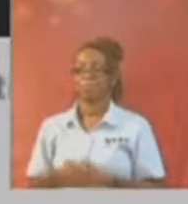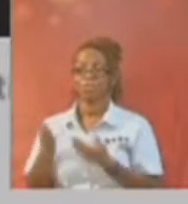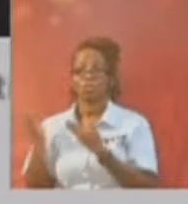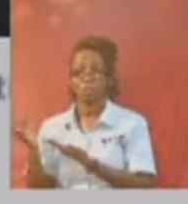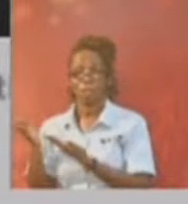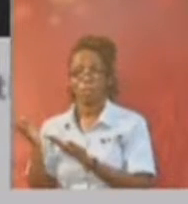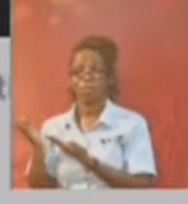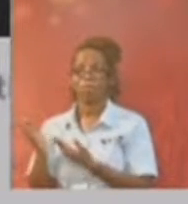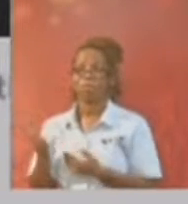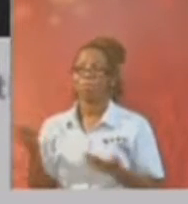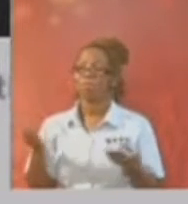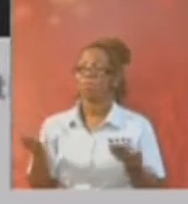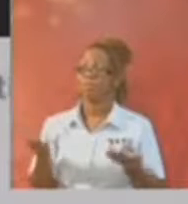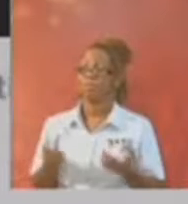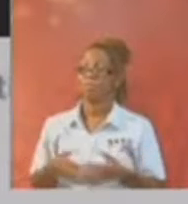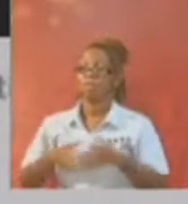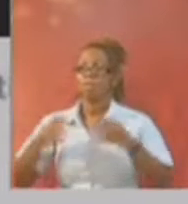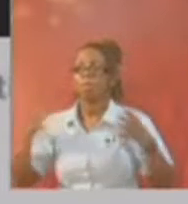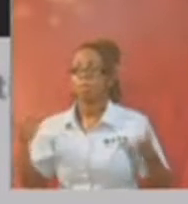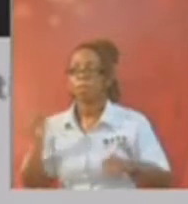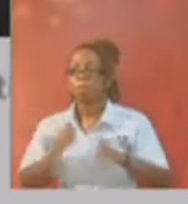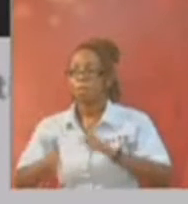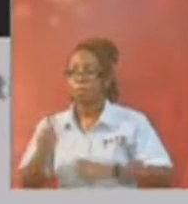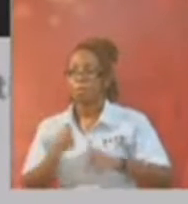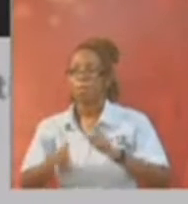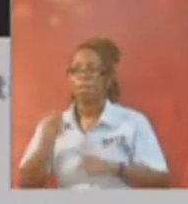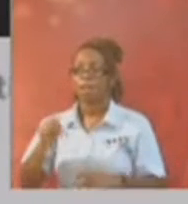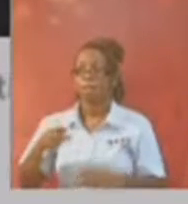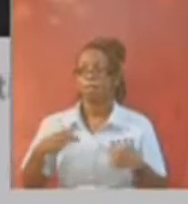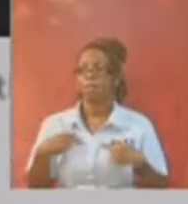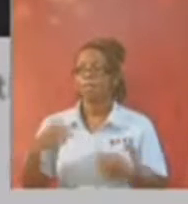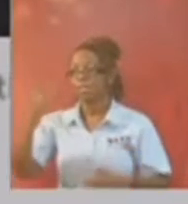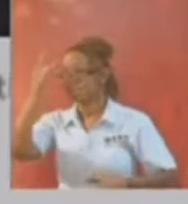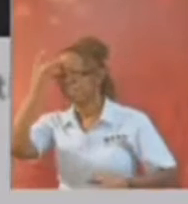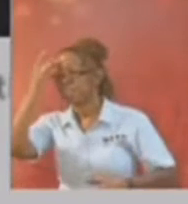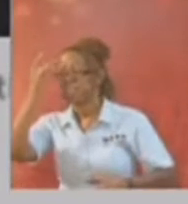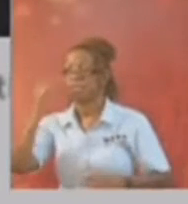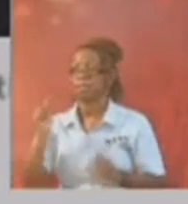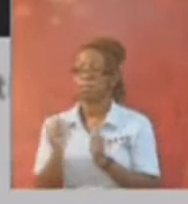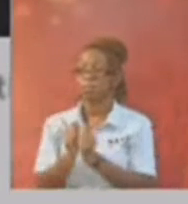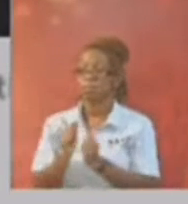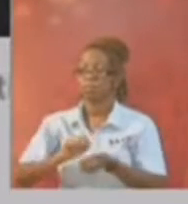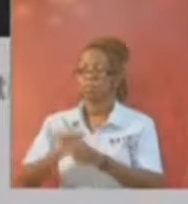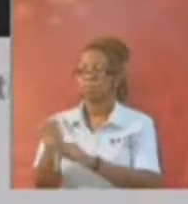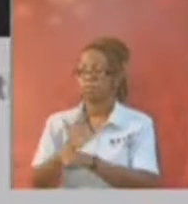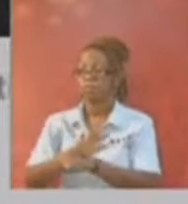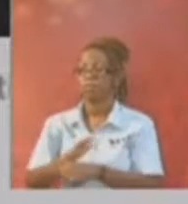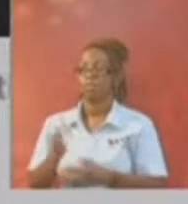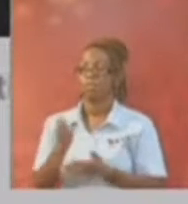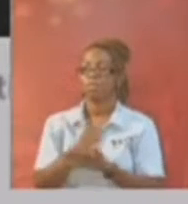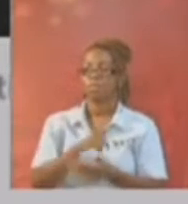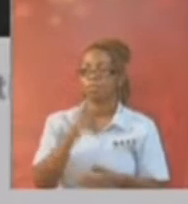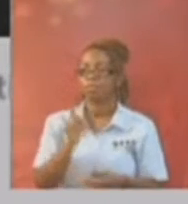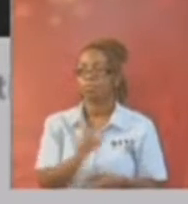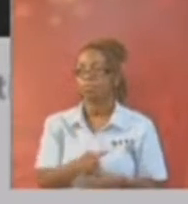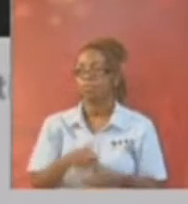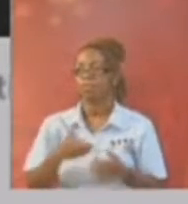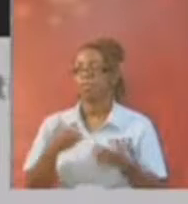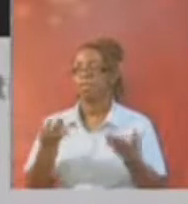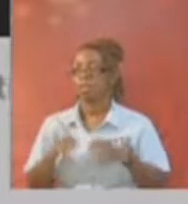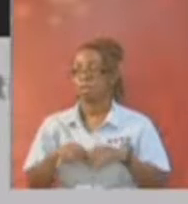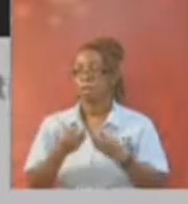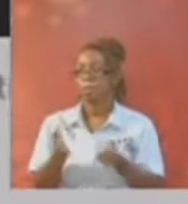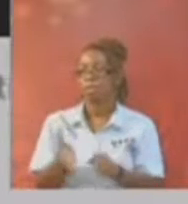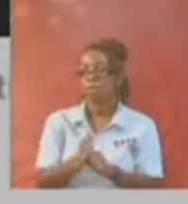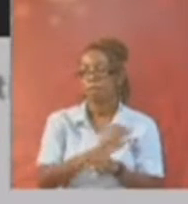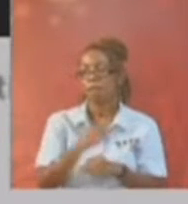one just shows how many of our patients do have comorbidities and how many do not. And most of our patients that